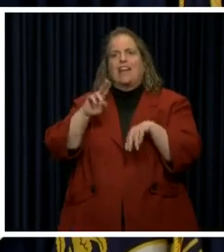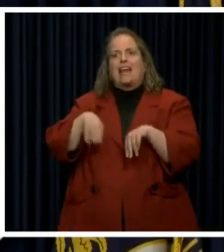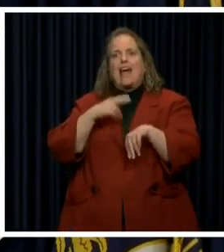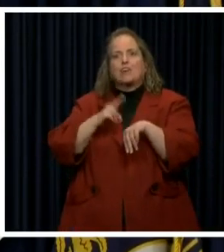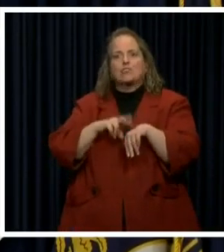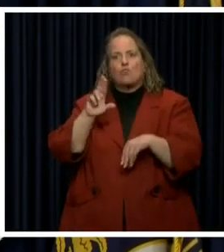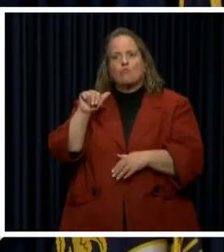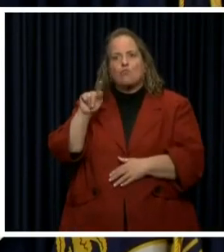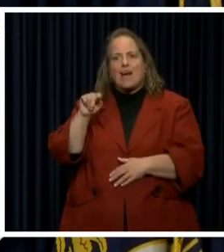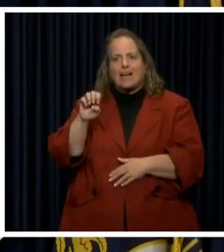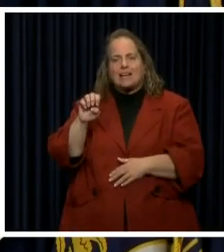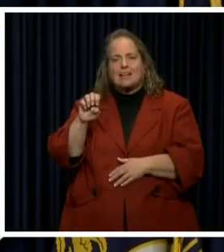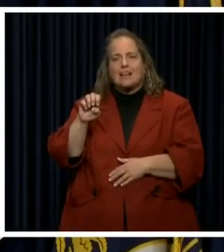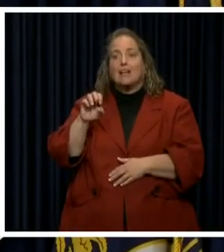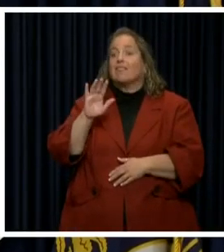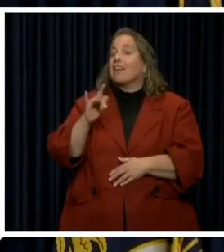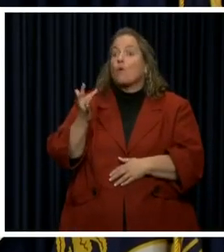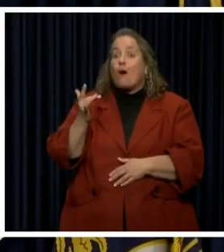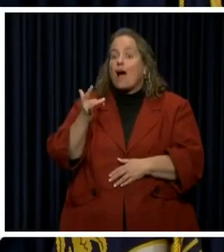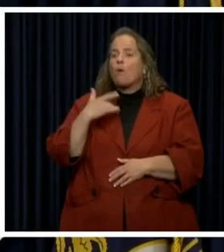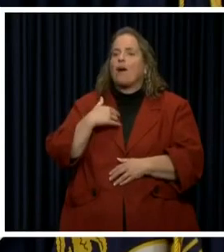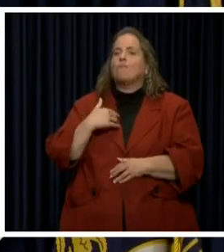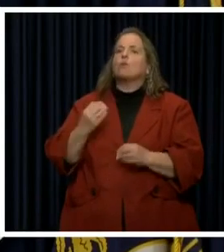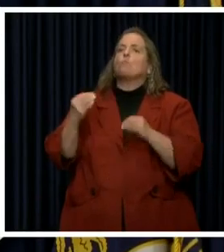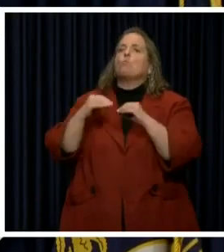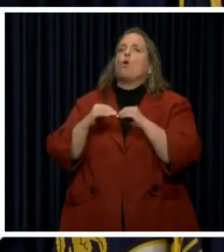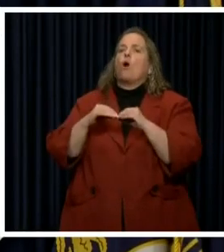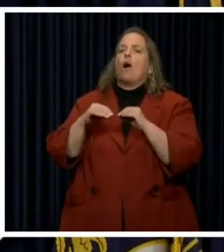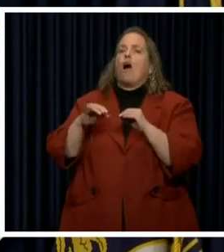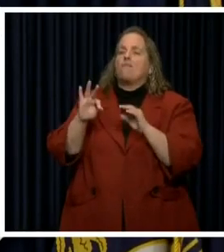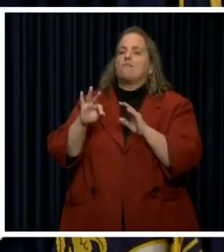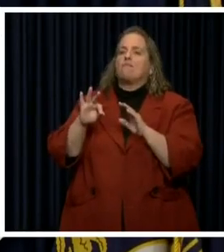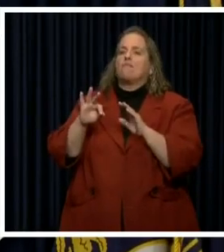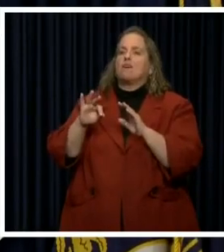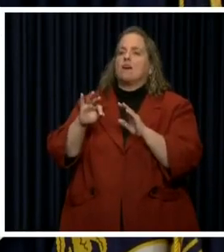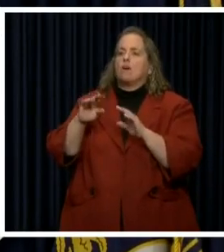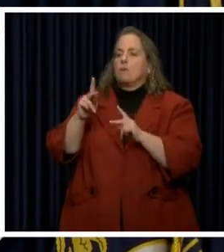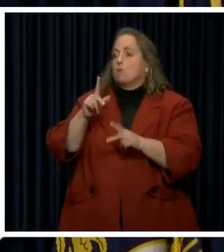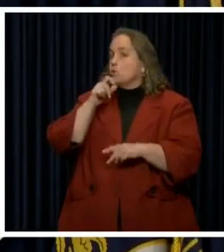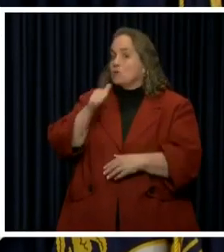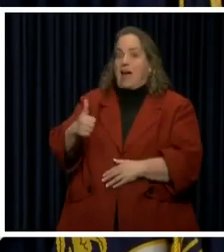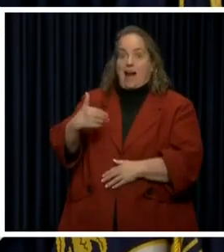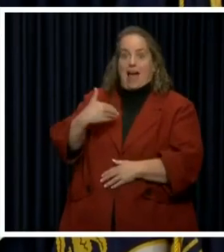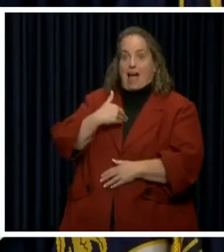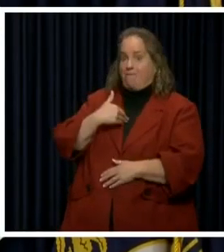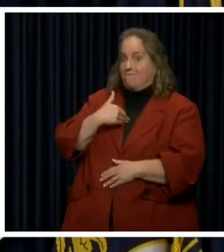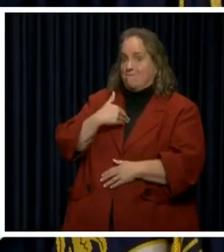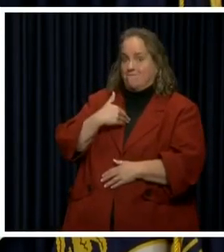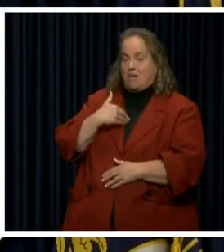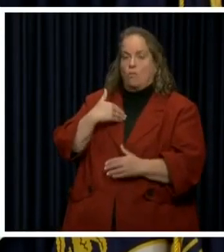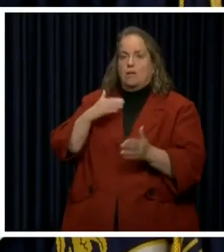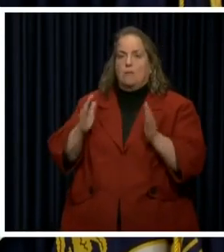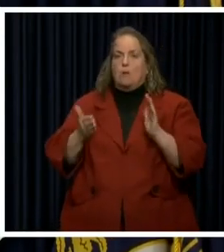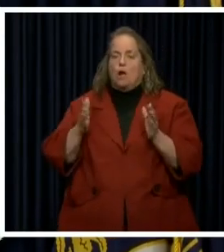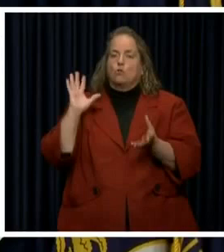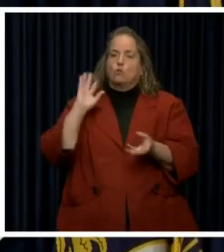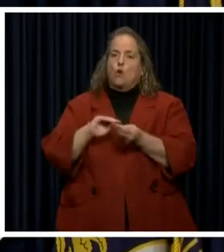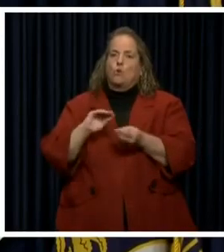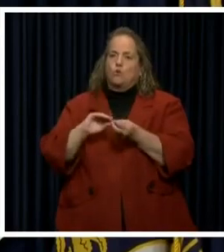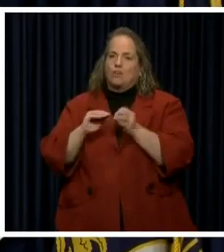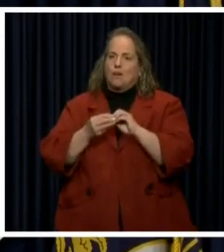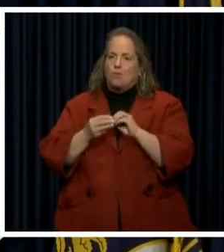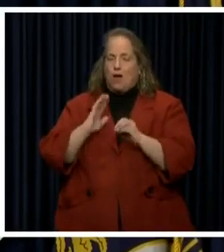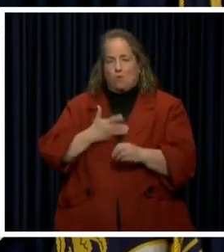that's because we've gotten more of the negative tests in. We can compare the total number to that.